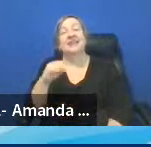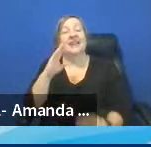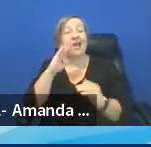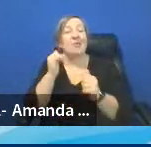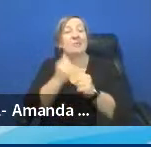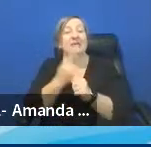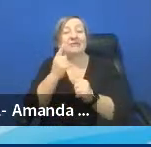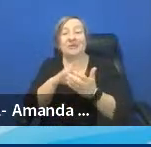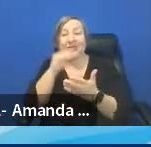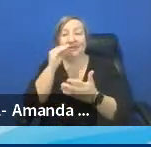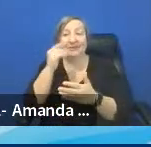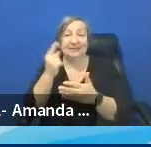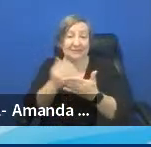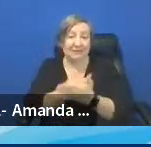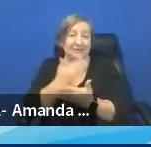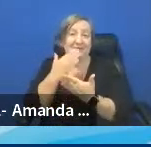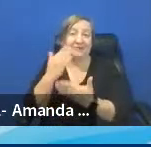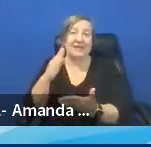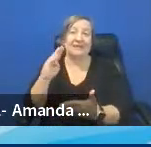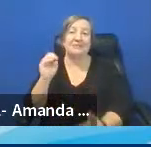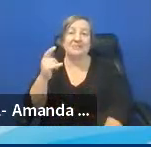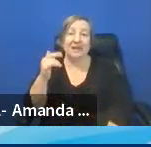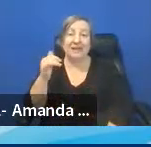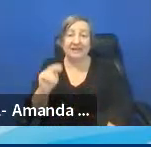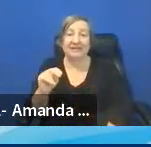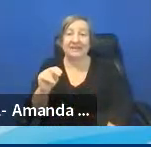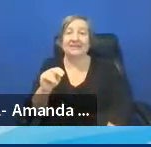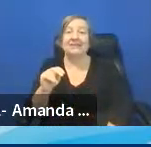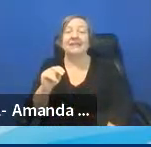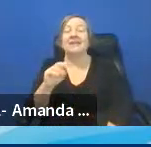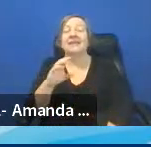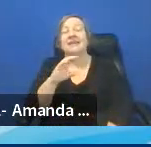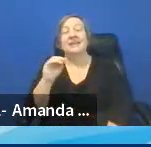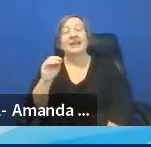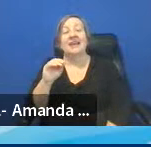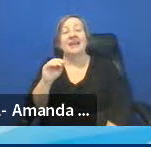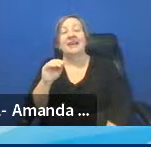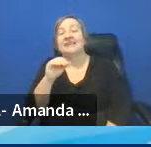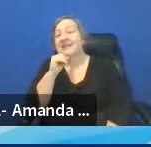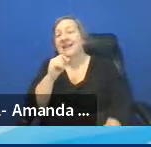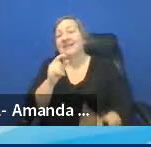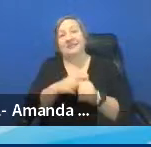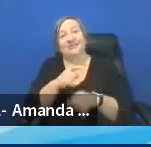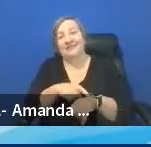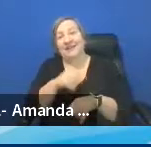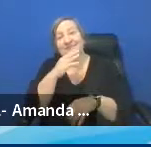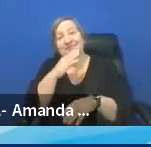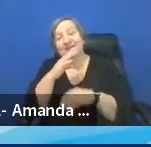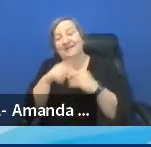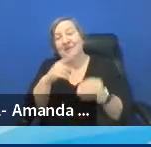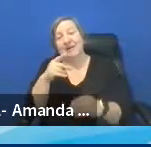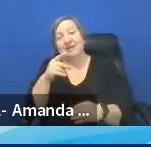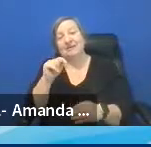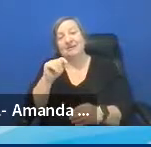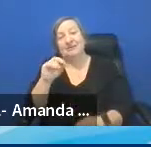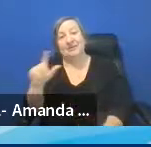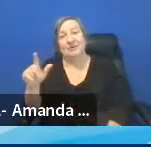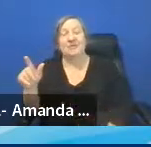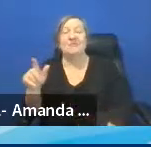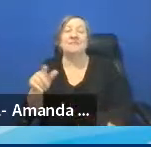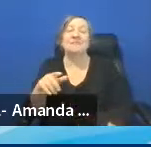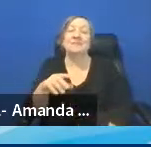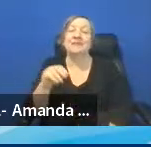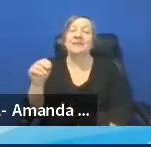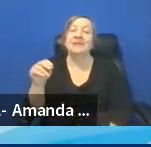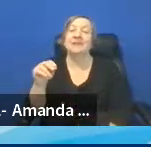everybody learned something new. So thank you, Megan. And this won't be the first time that we talk about tolling. So appreciate the presentation.